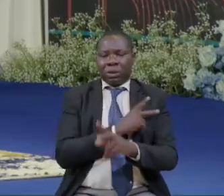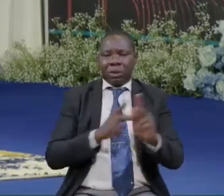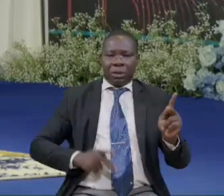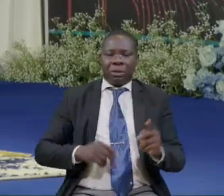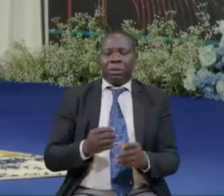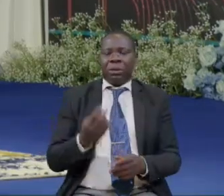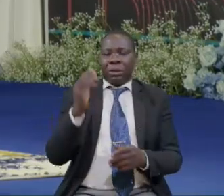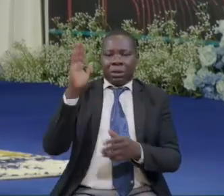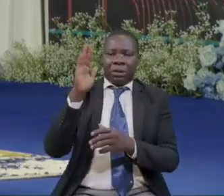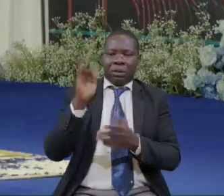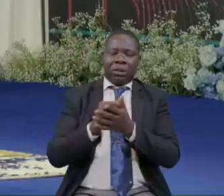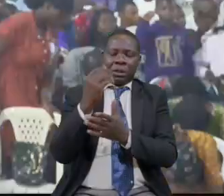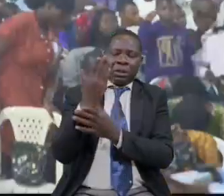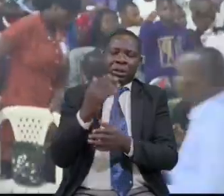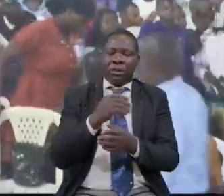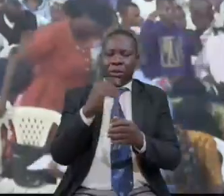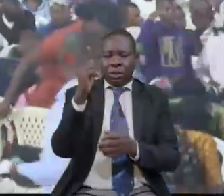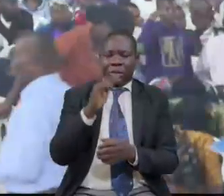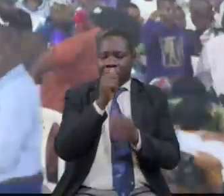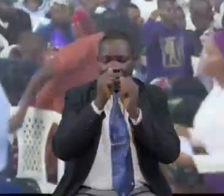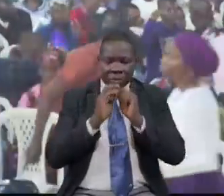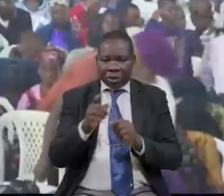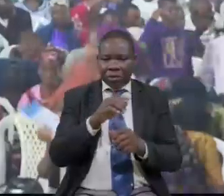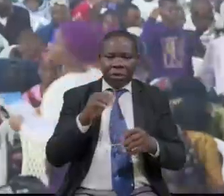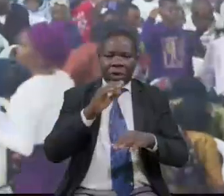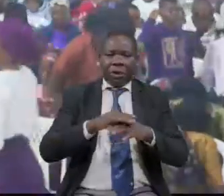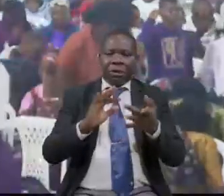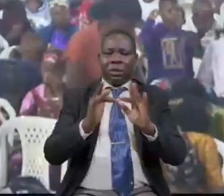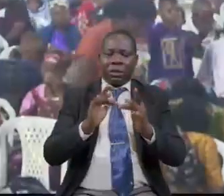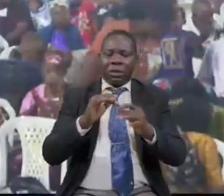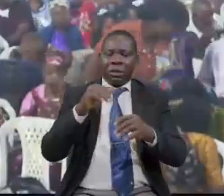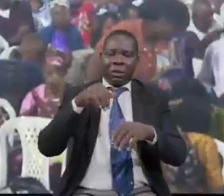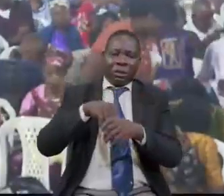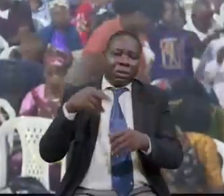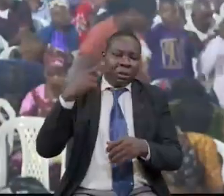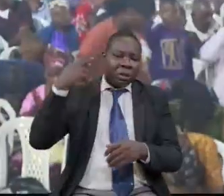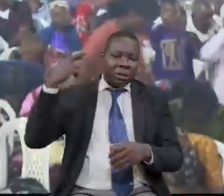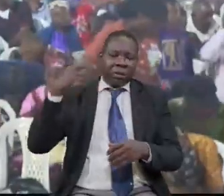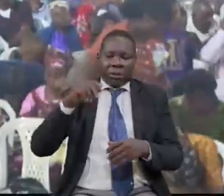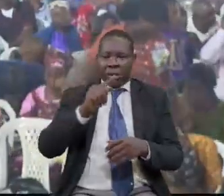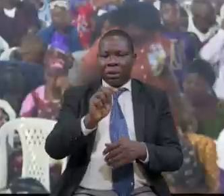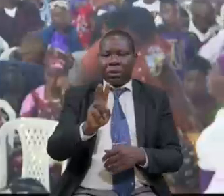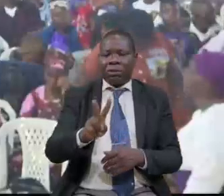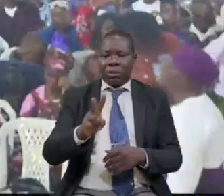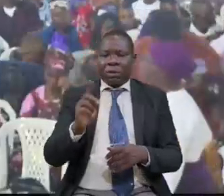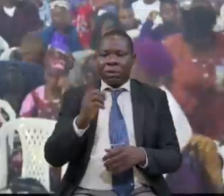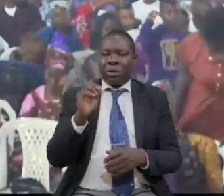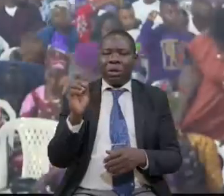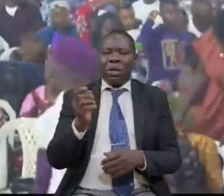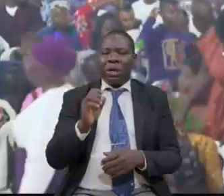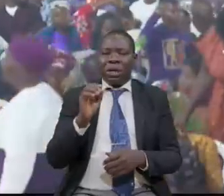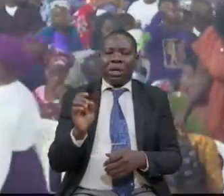you online. Or you're over the radio, you're watching by television, wherever you are, raise up that hand. This